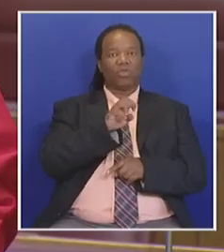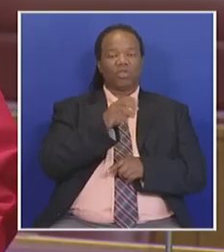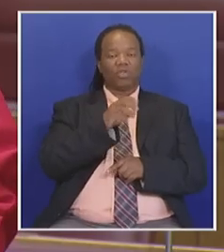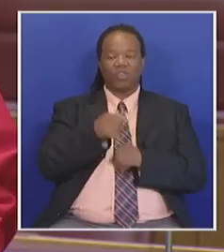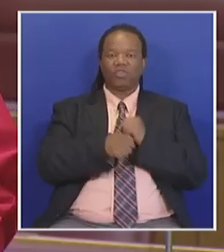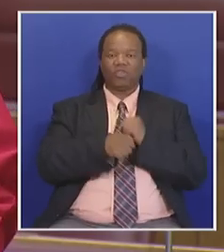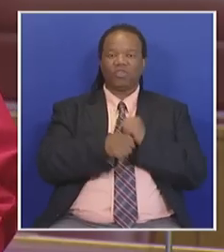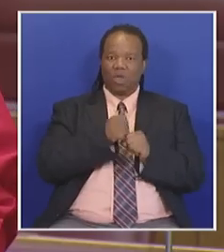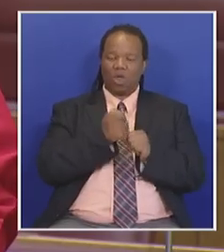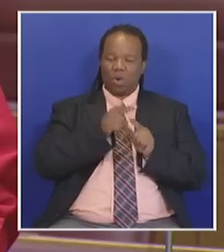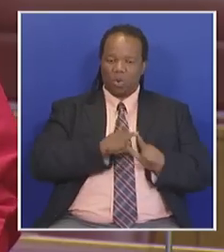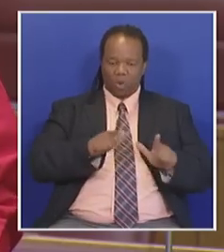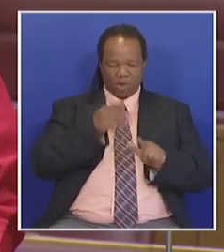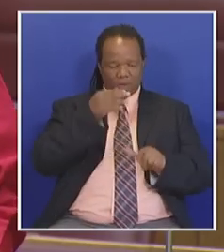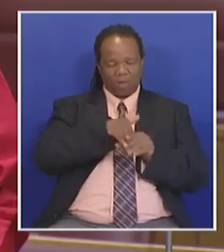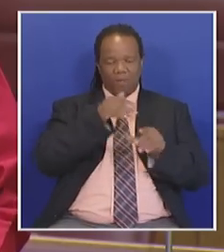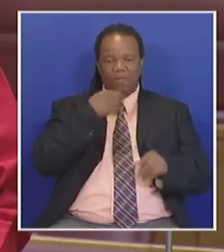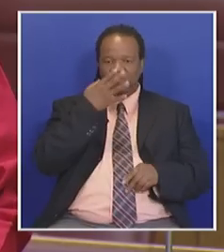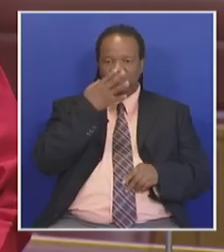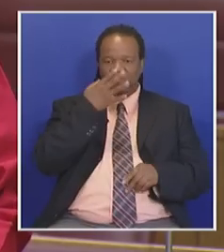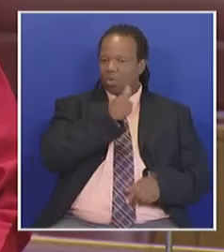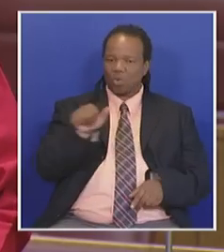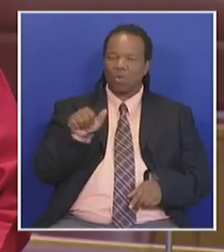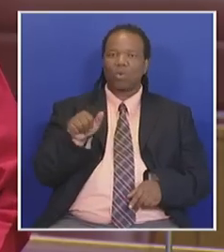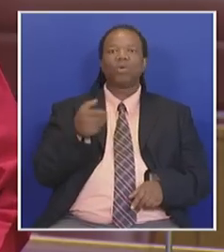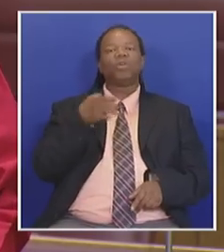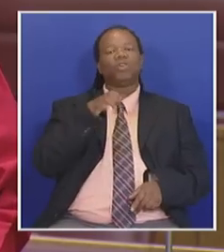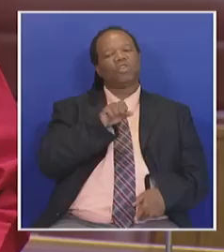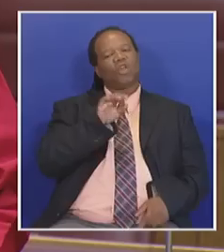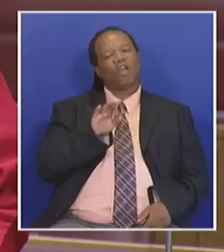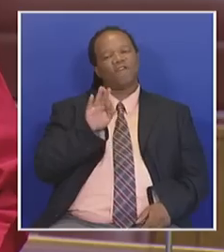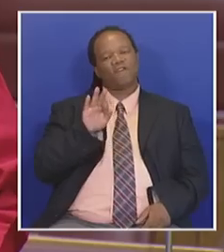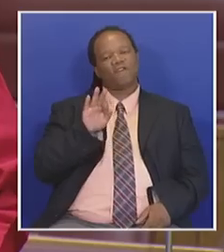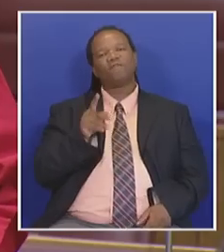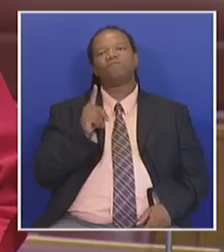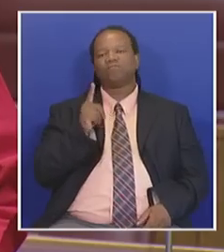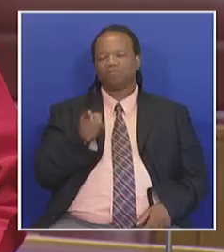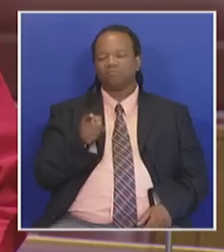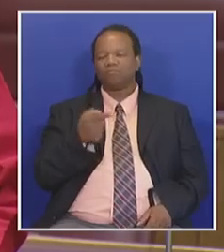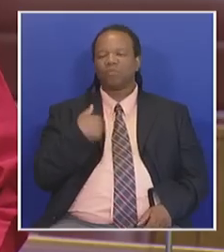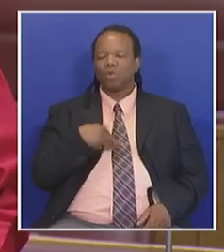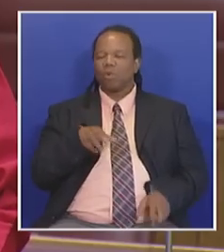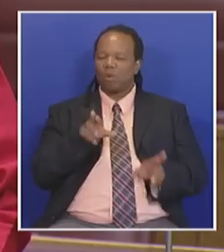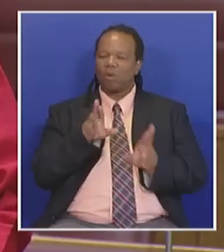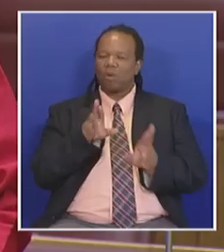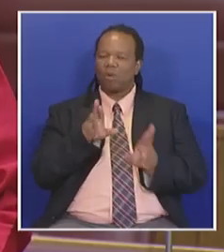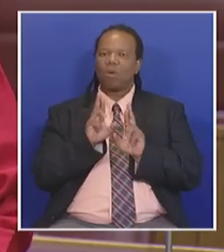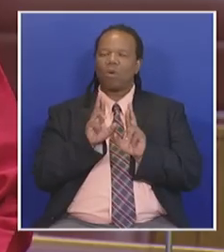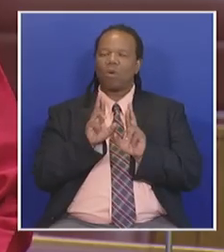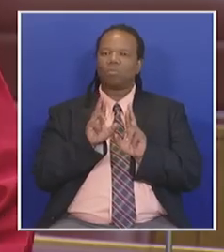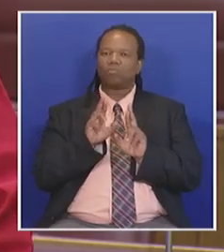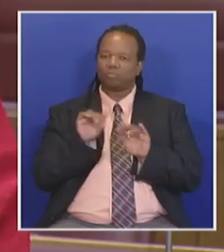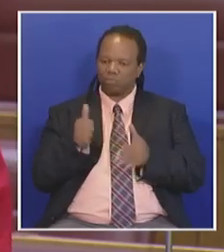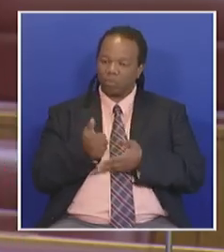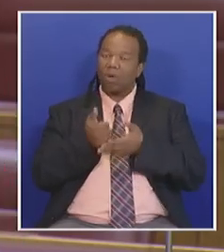elections, and note that the economic freedom fighters is our last hope for South Africans.